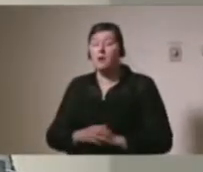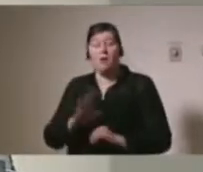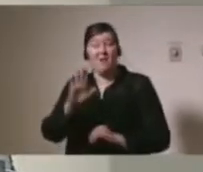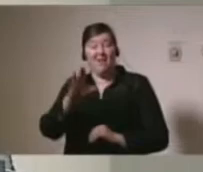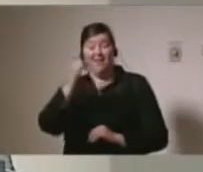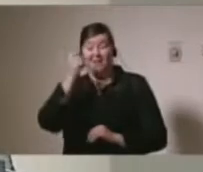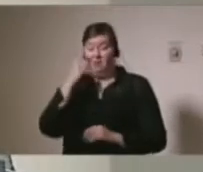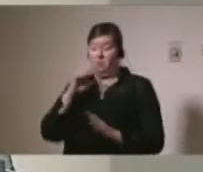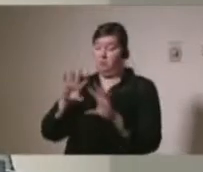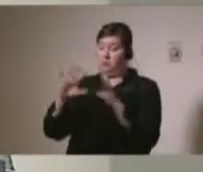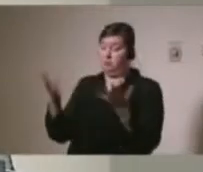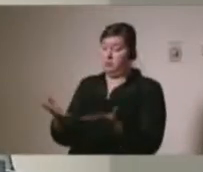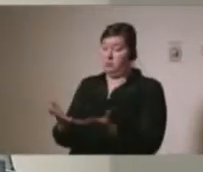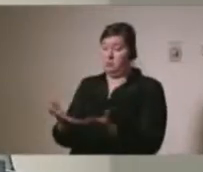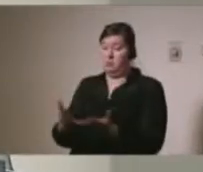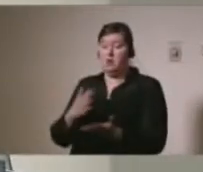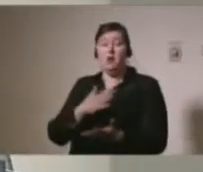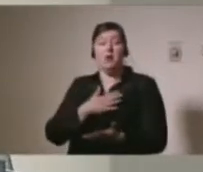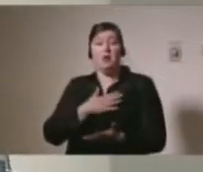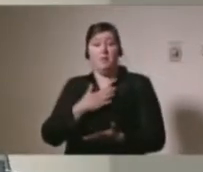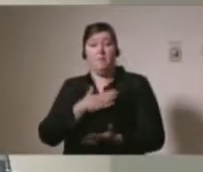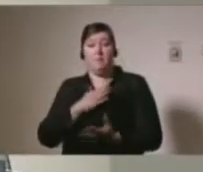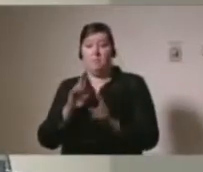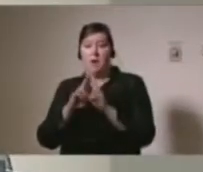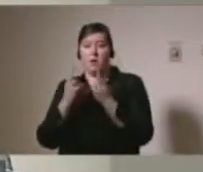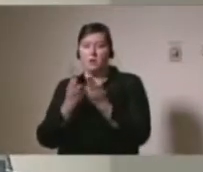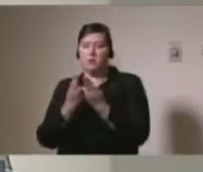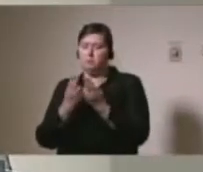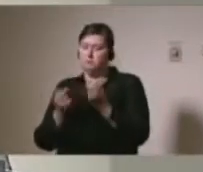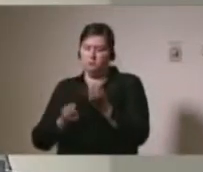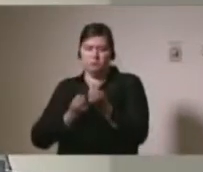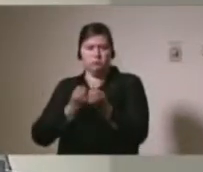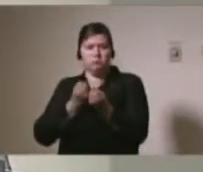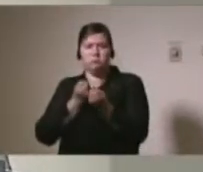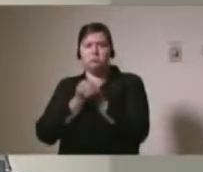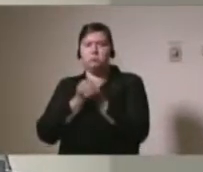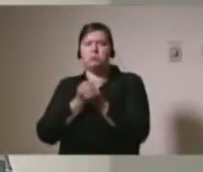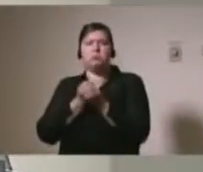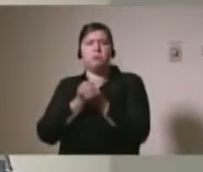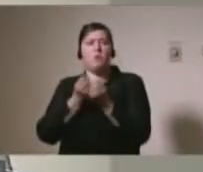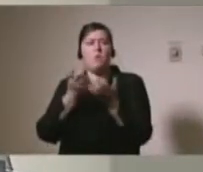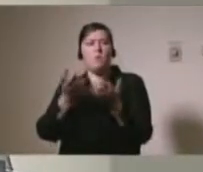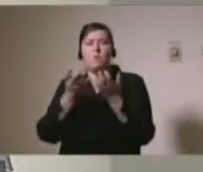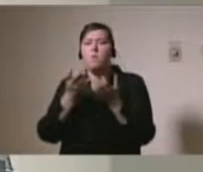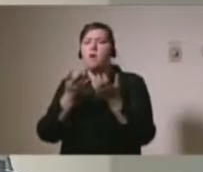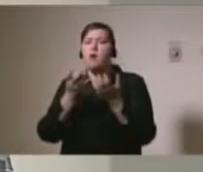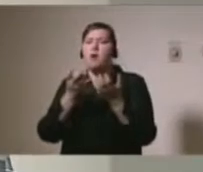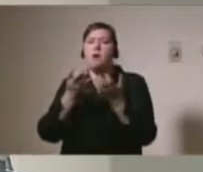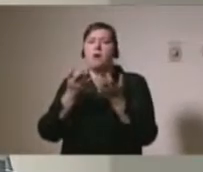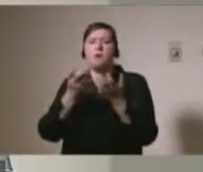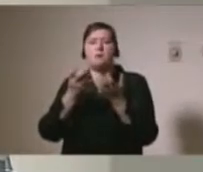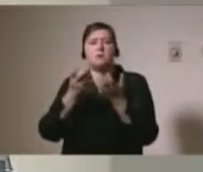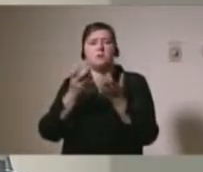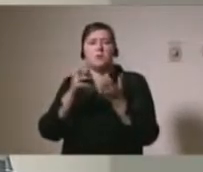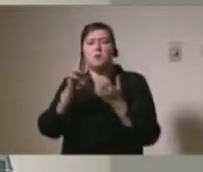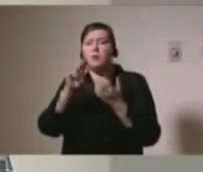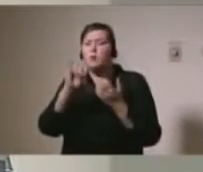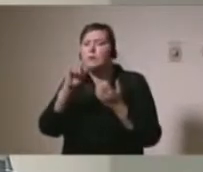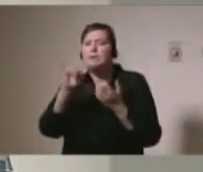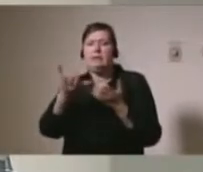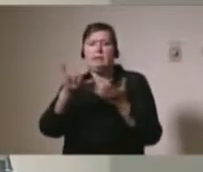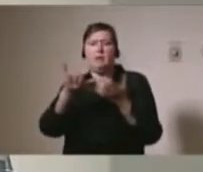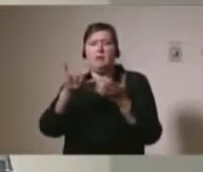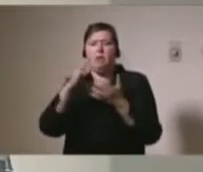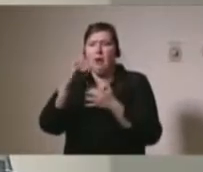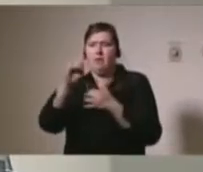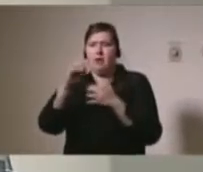has always supported the need of preserving the principle of unity of the